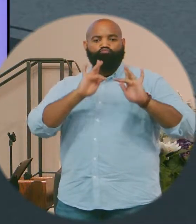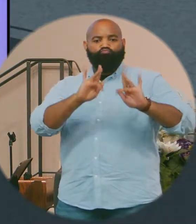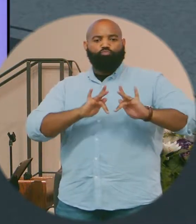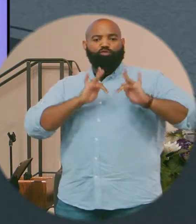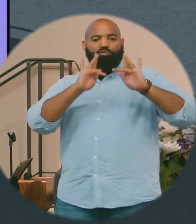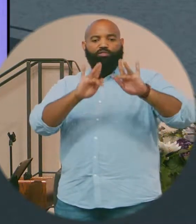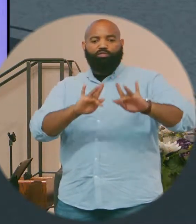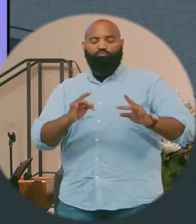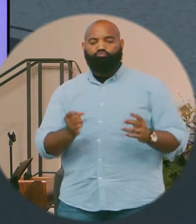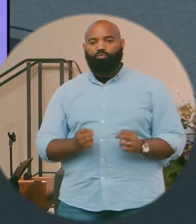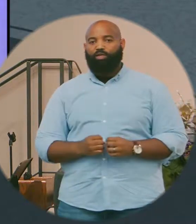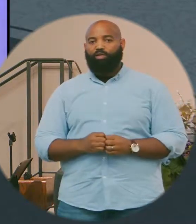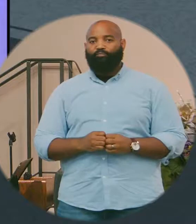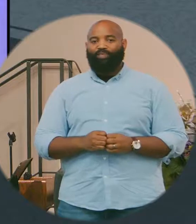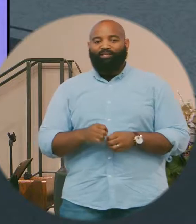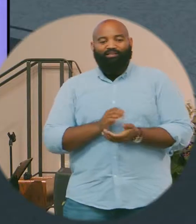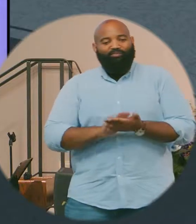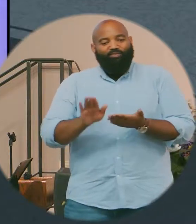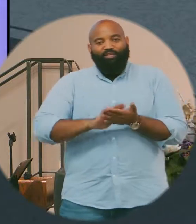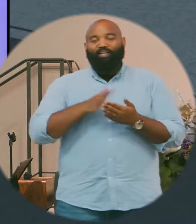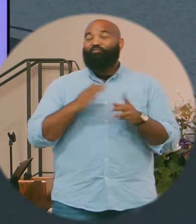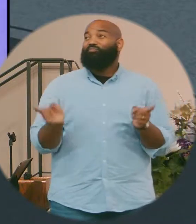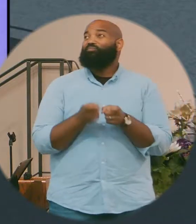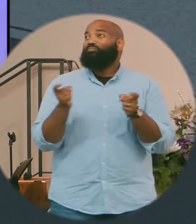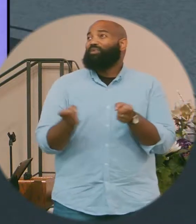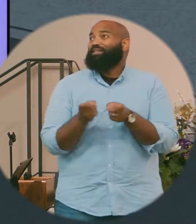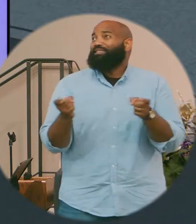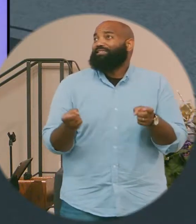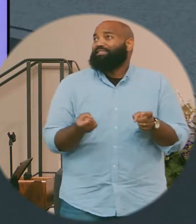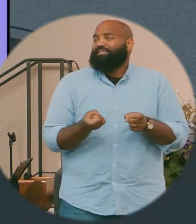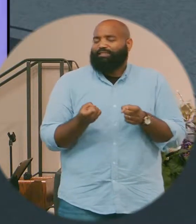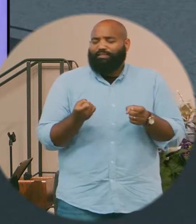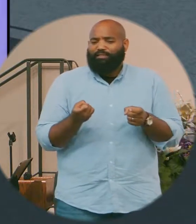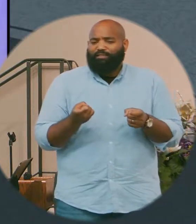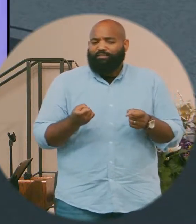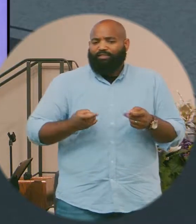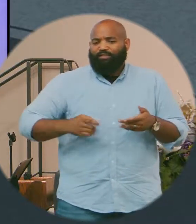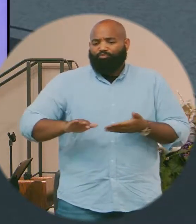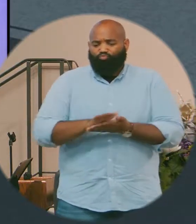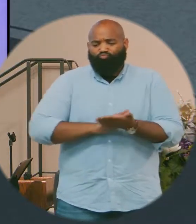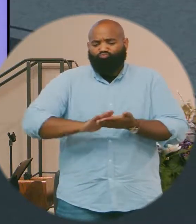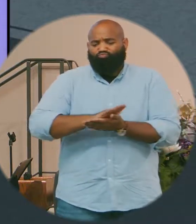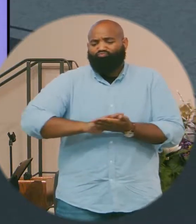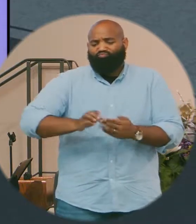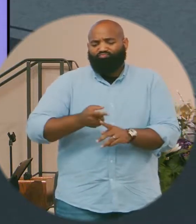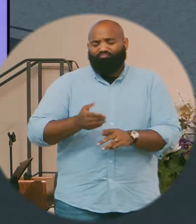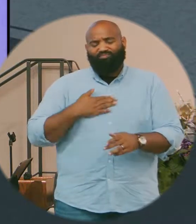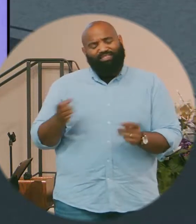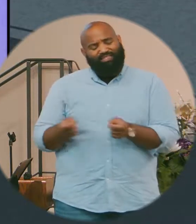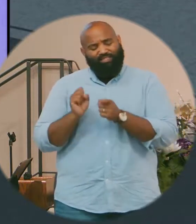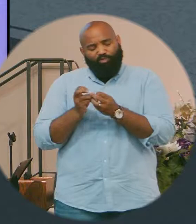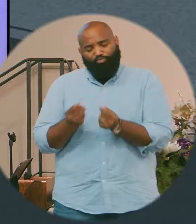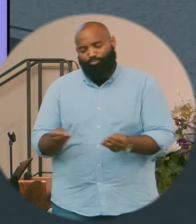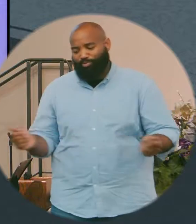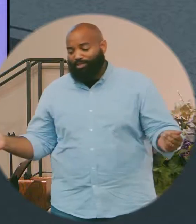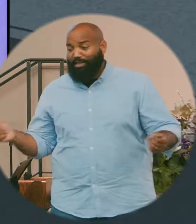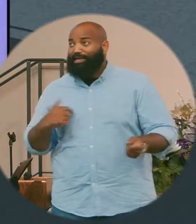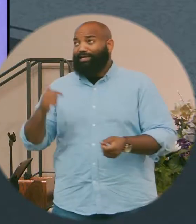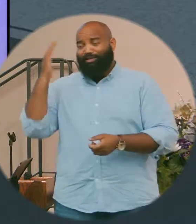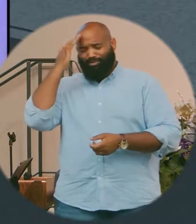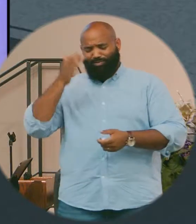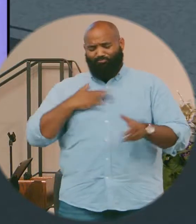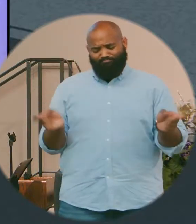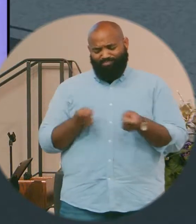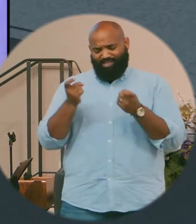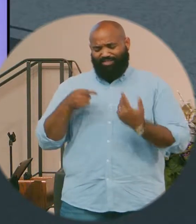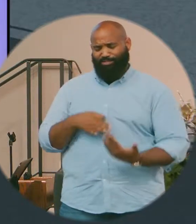my transgressions. Wash me thoroughly from my iniquity and cleanse me from my sin. For I know my transgressions and my sin